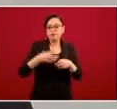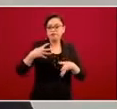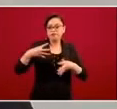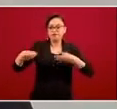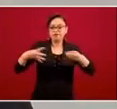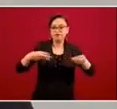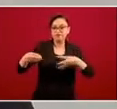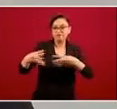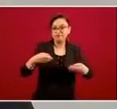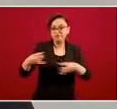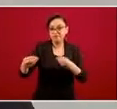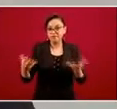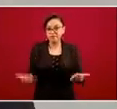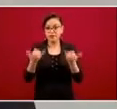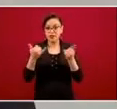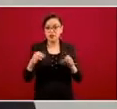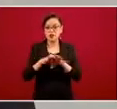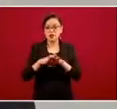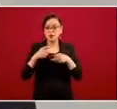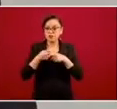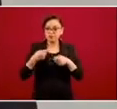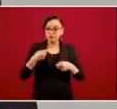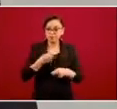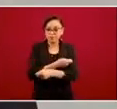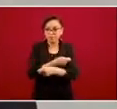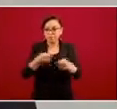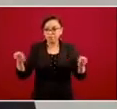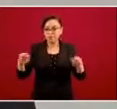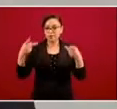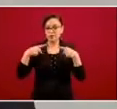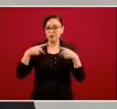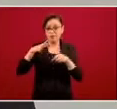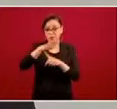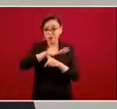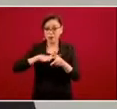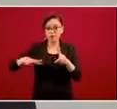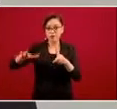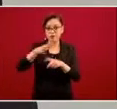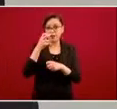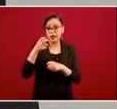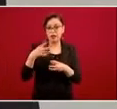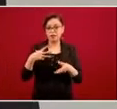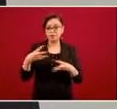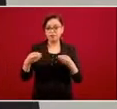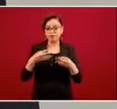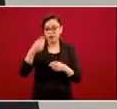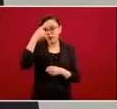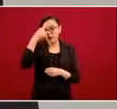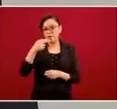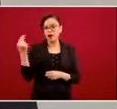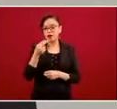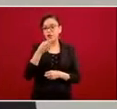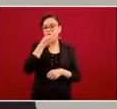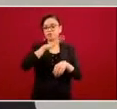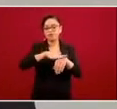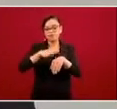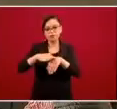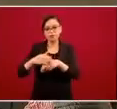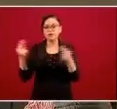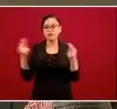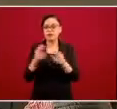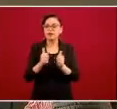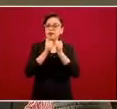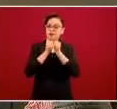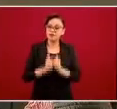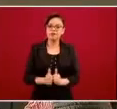decision between two infected patients regarding which of them should get the priority